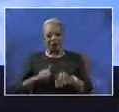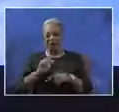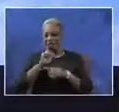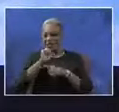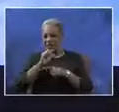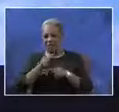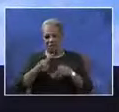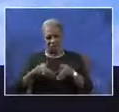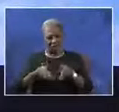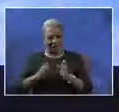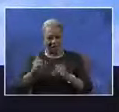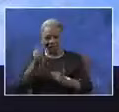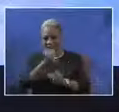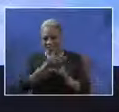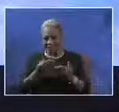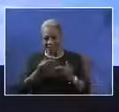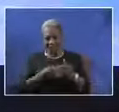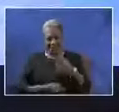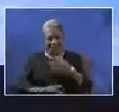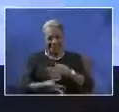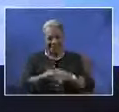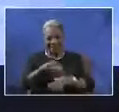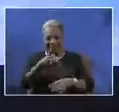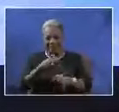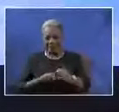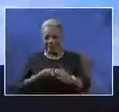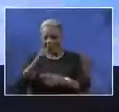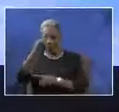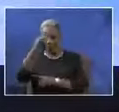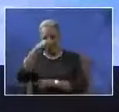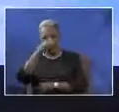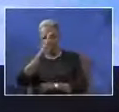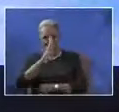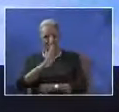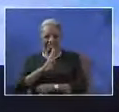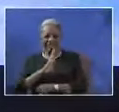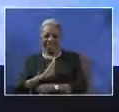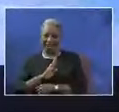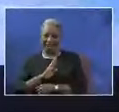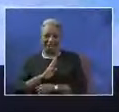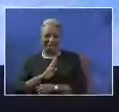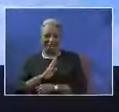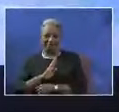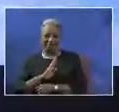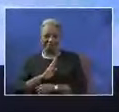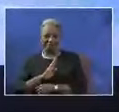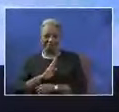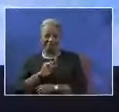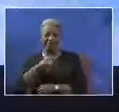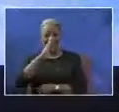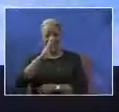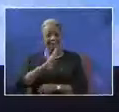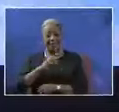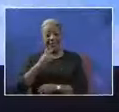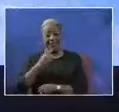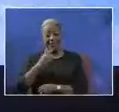in God. And David realized he's a sin. He is sin. And God says, yes, you have